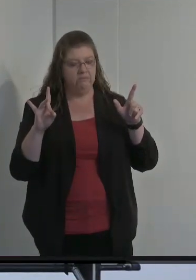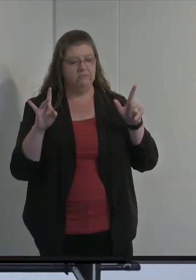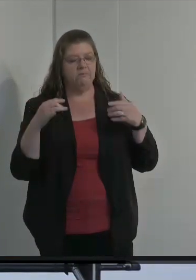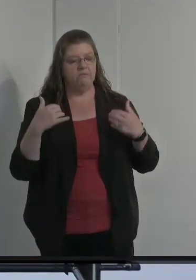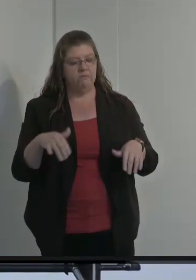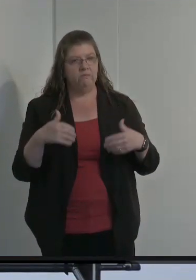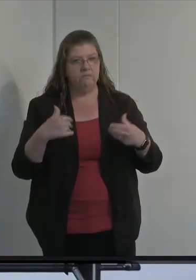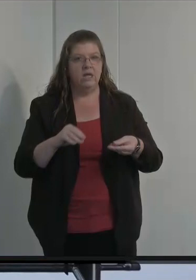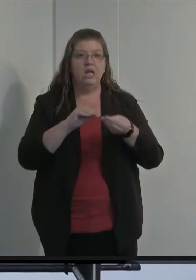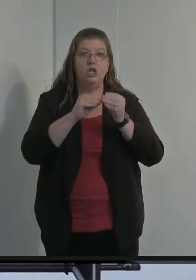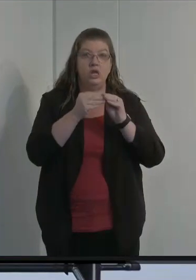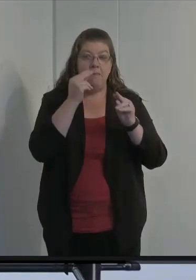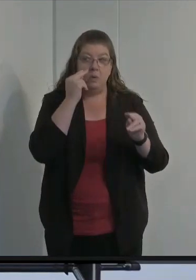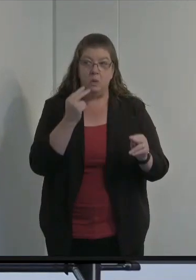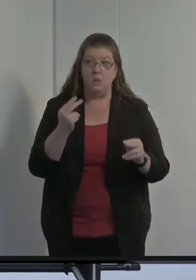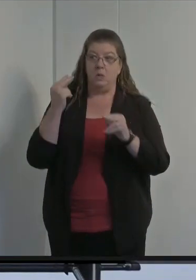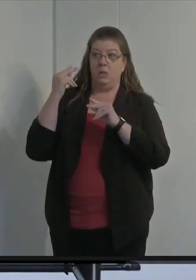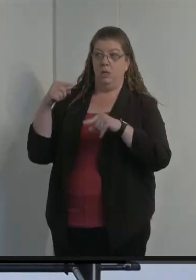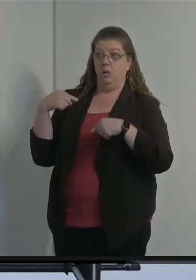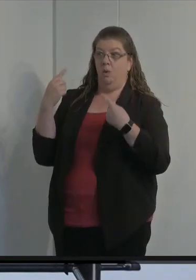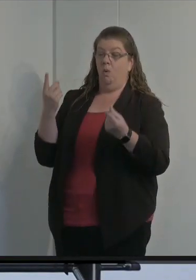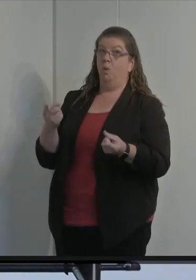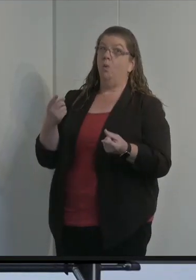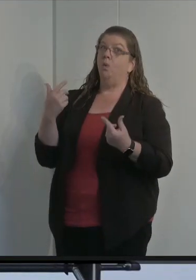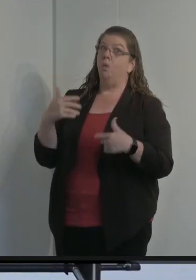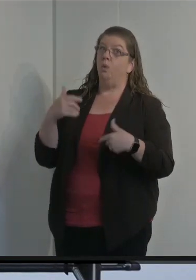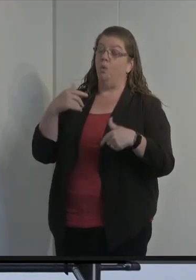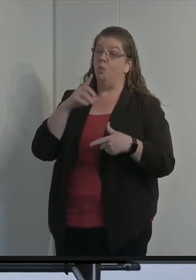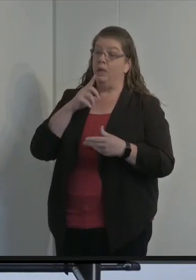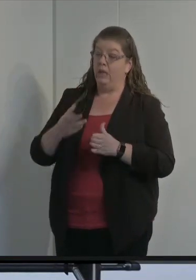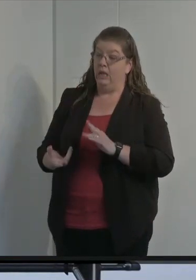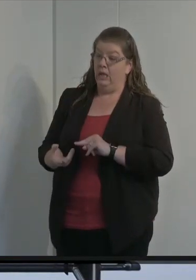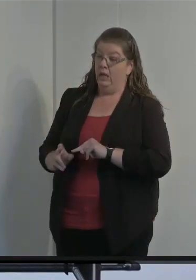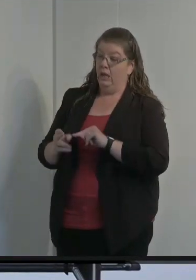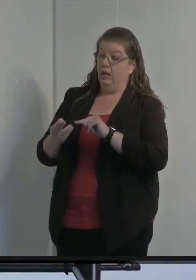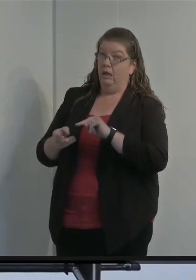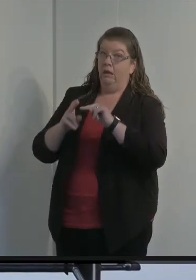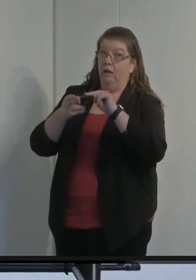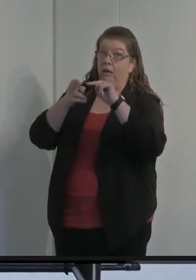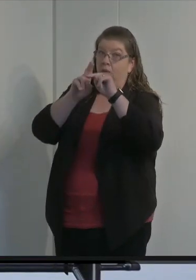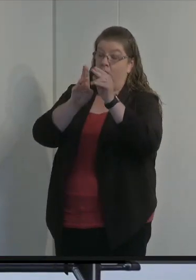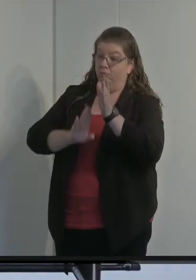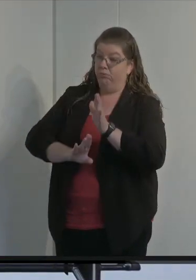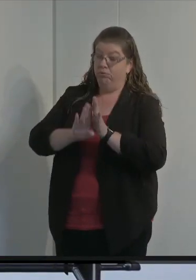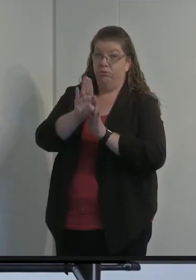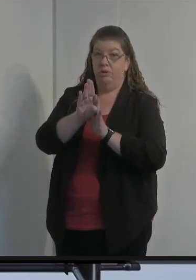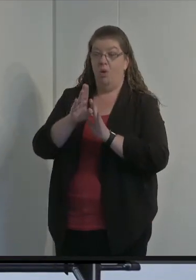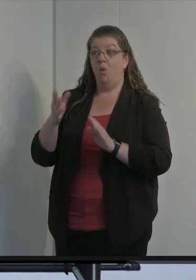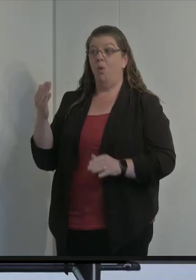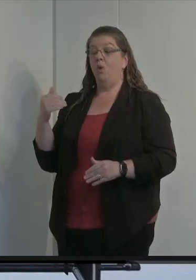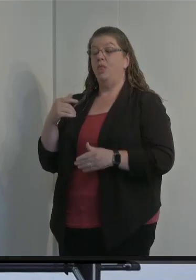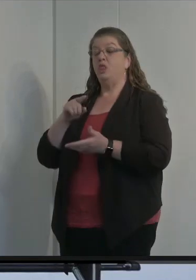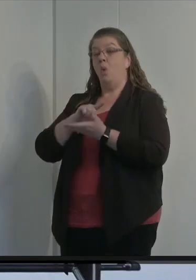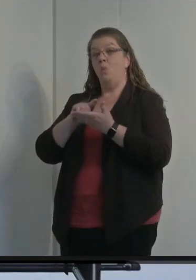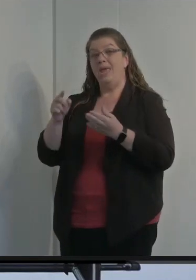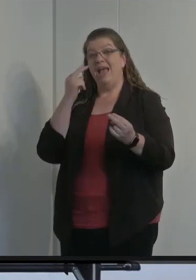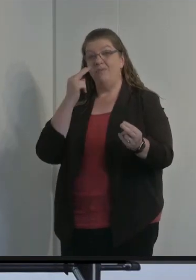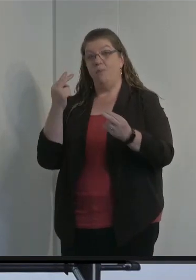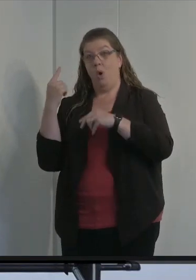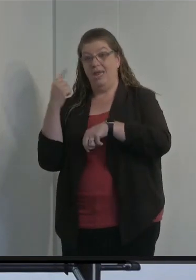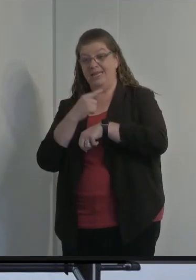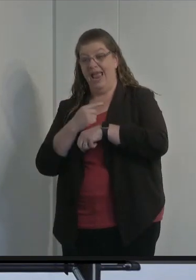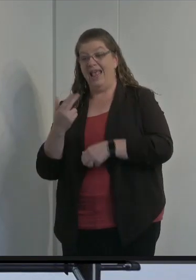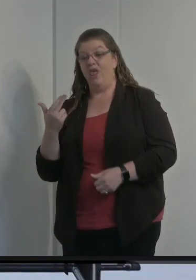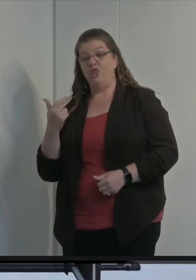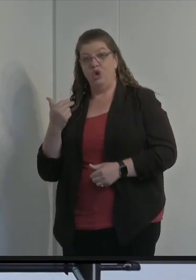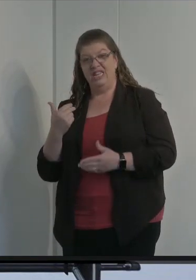at the numbers since Memorial Day, we've experienced a steady increase from 13 cases per day the week of Memorial Day,